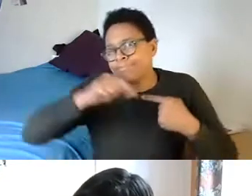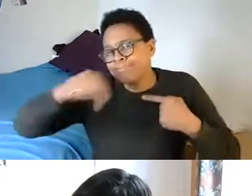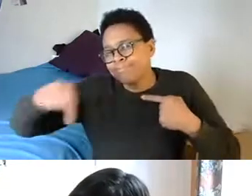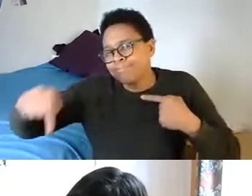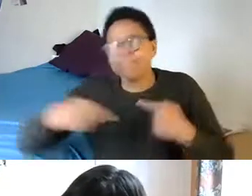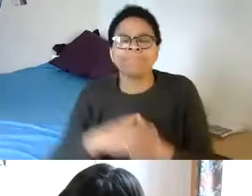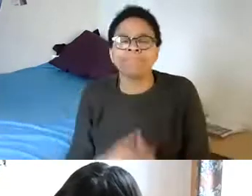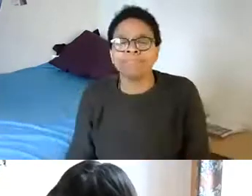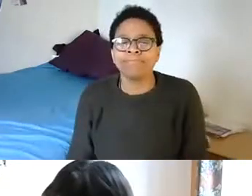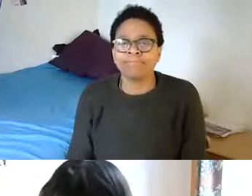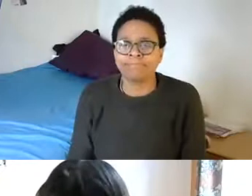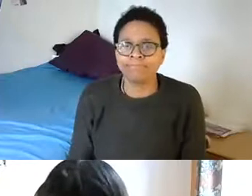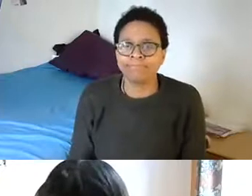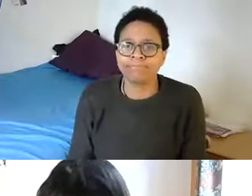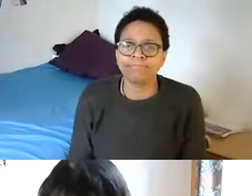Thank you.